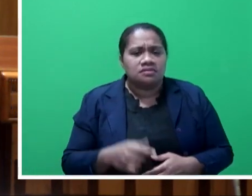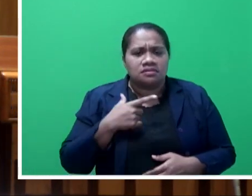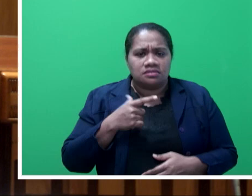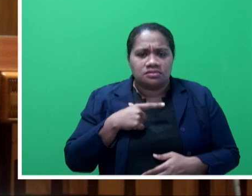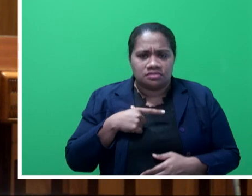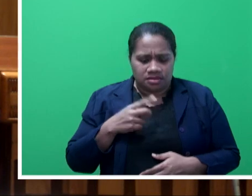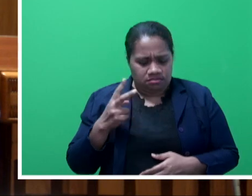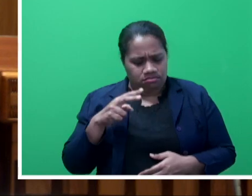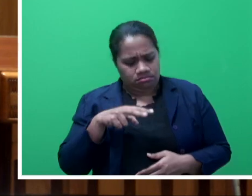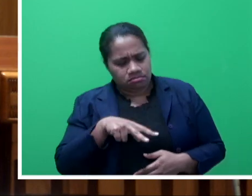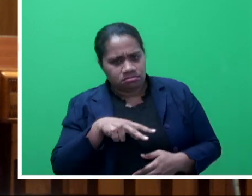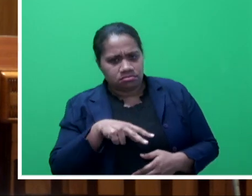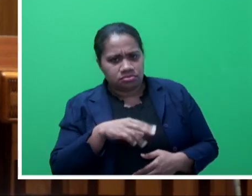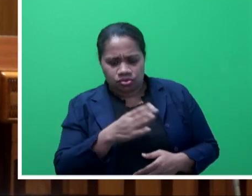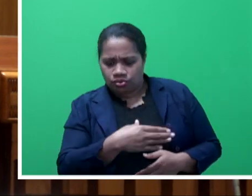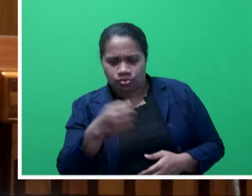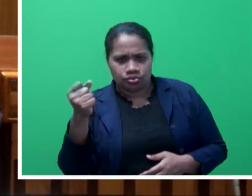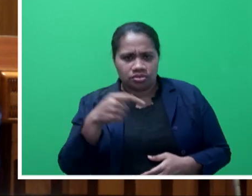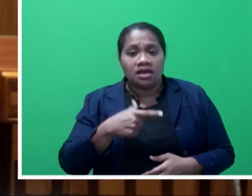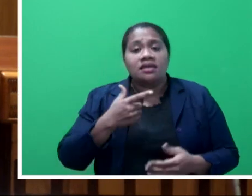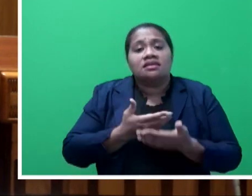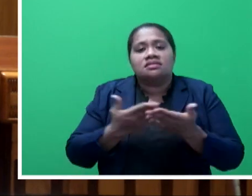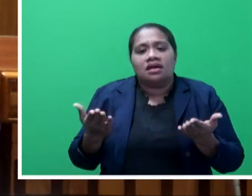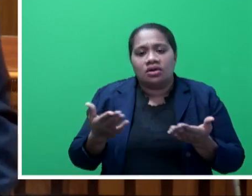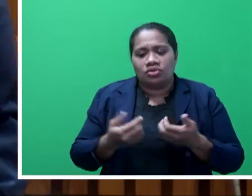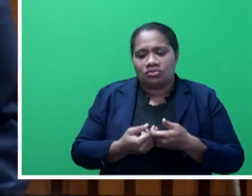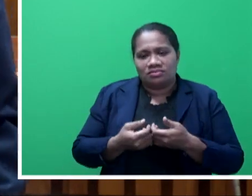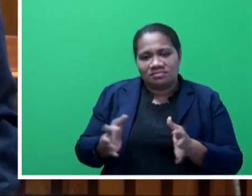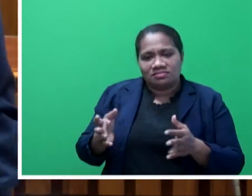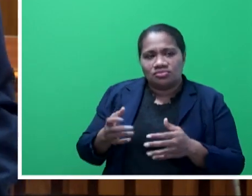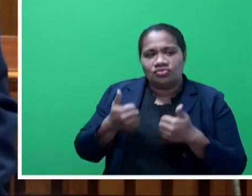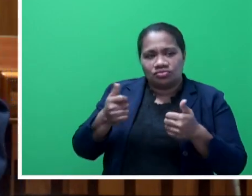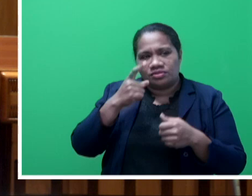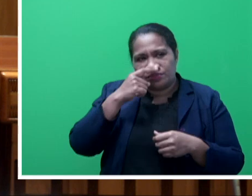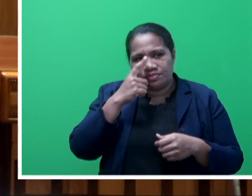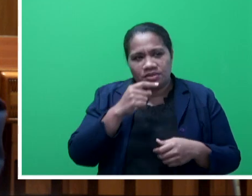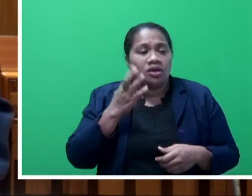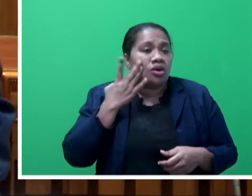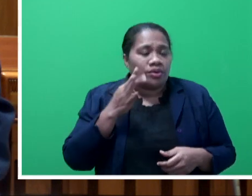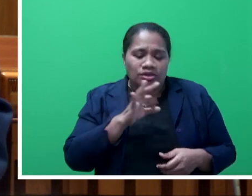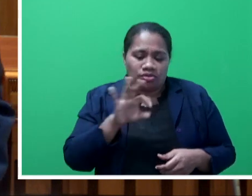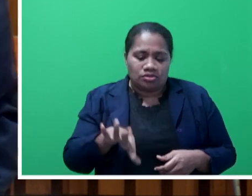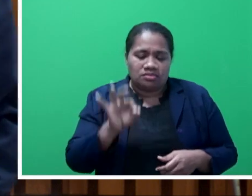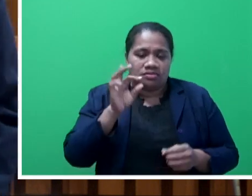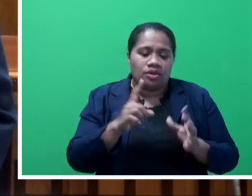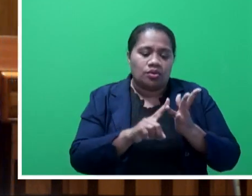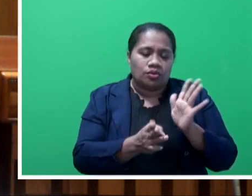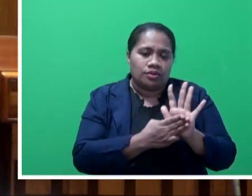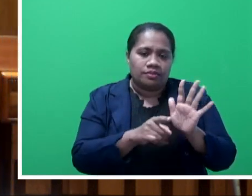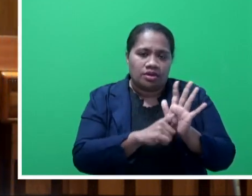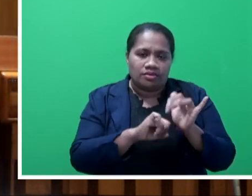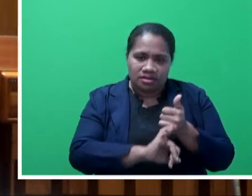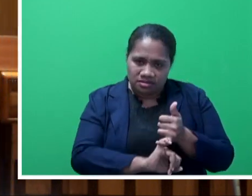up. That's how you lose good people, when they're not appointed to OMRS. Mr. Speaker,